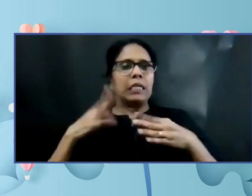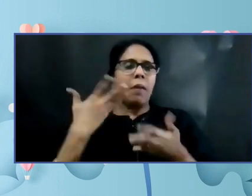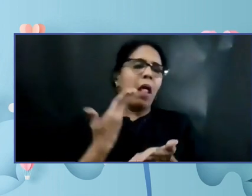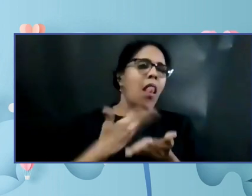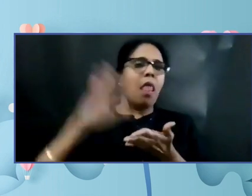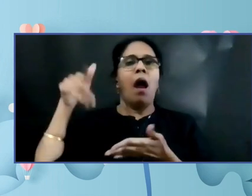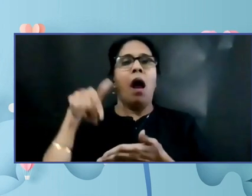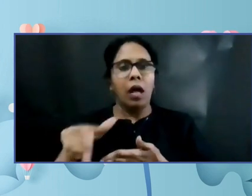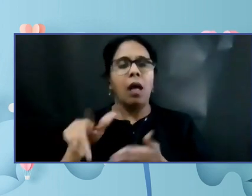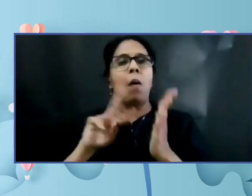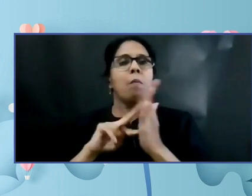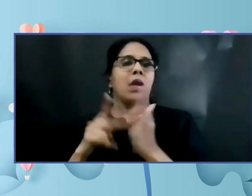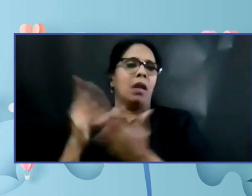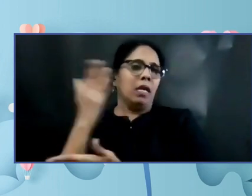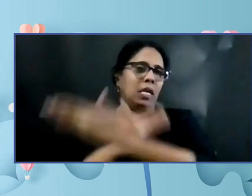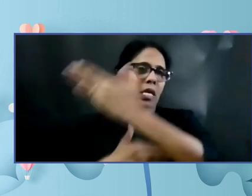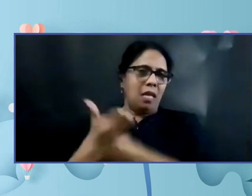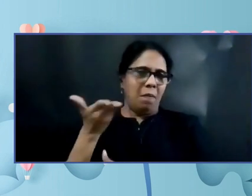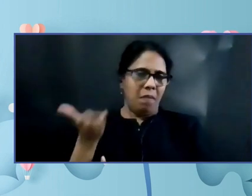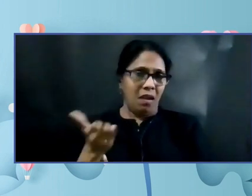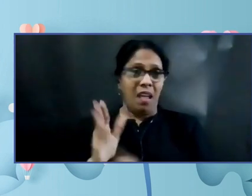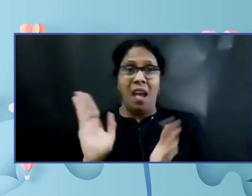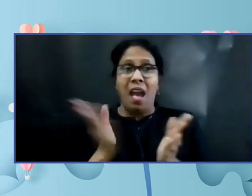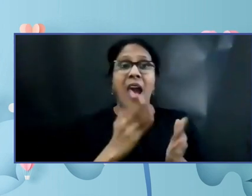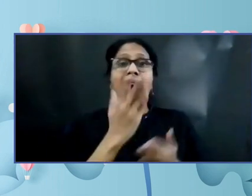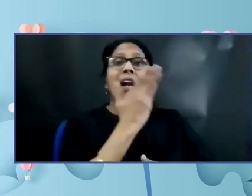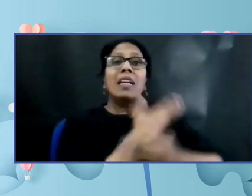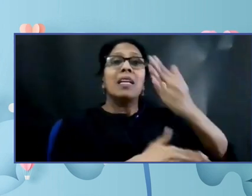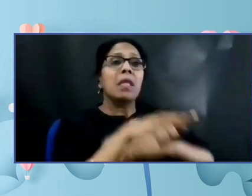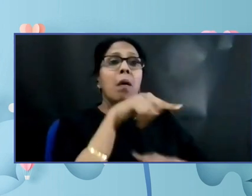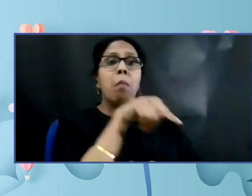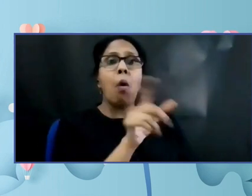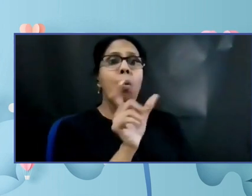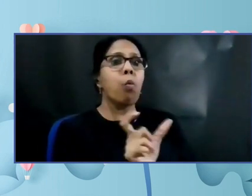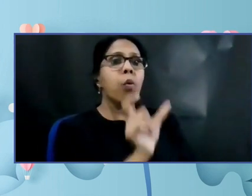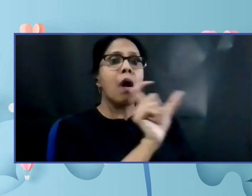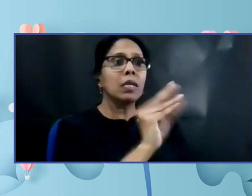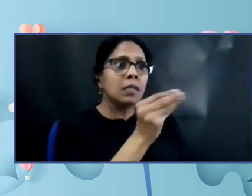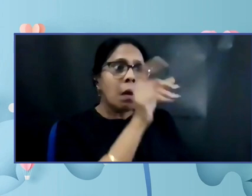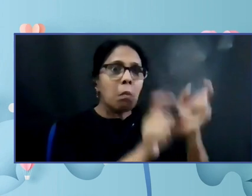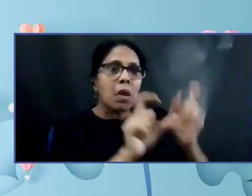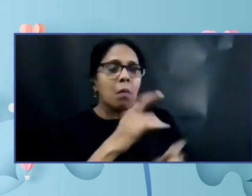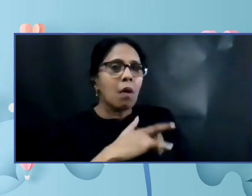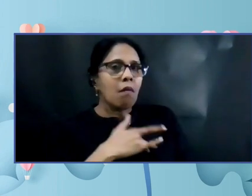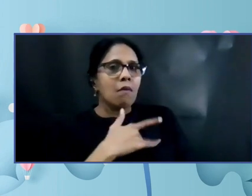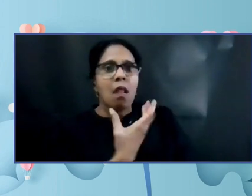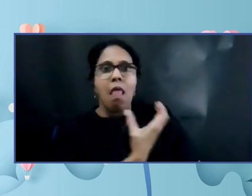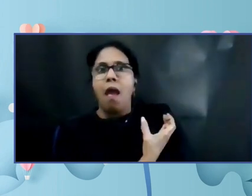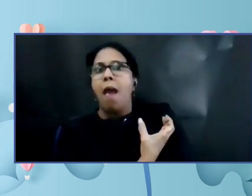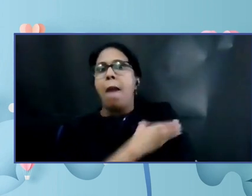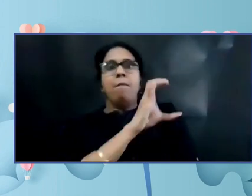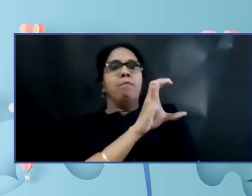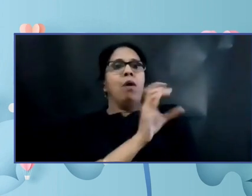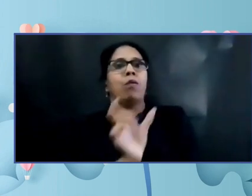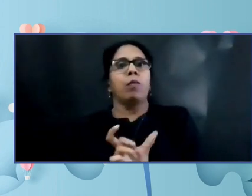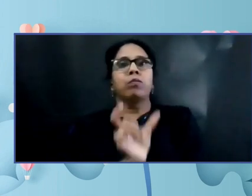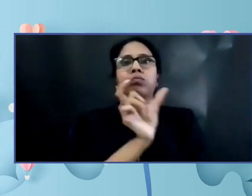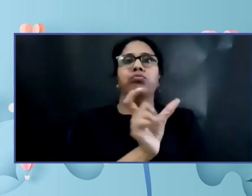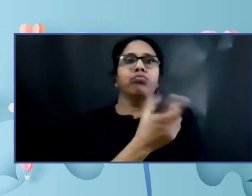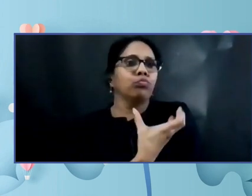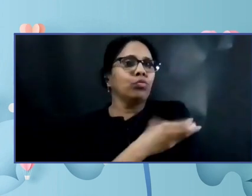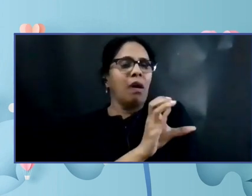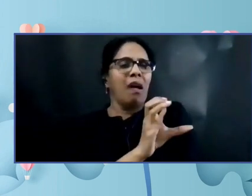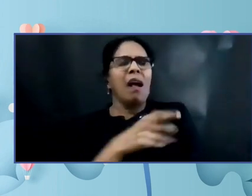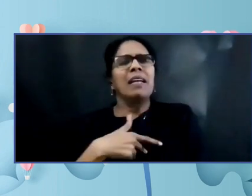us, disability is an empowering word, a reminder that really there is no such thing as